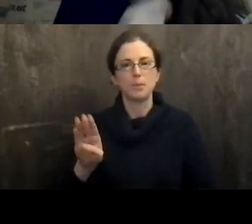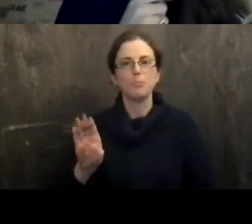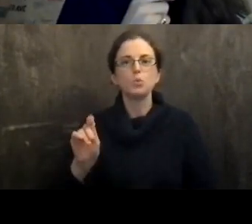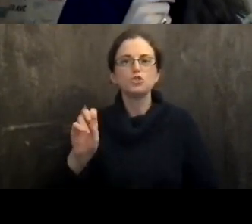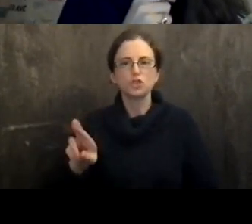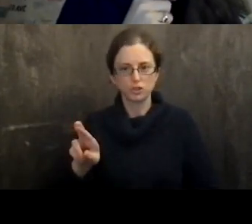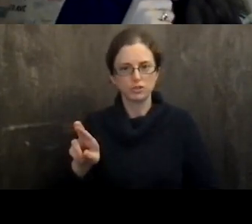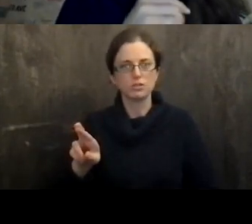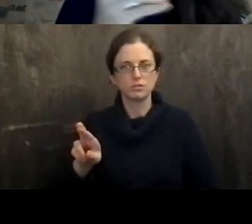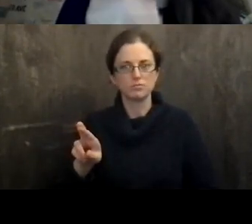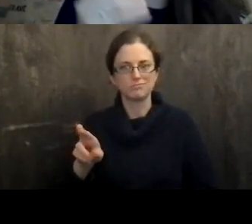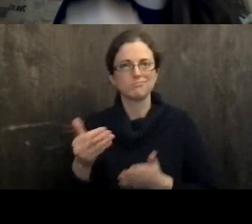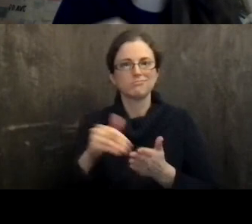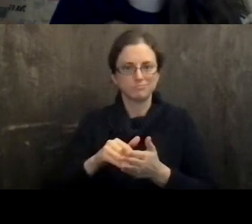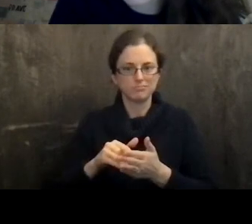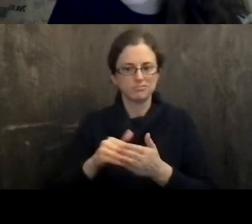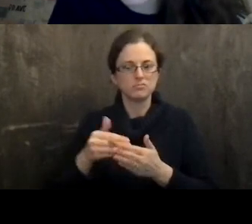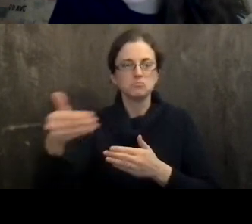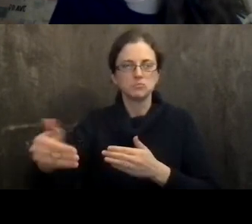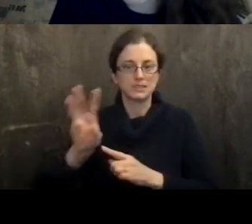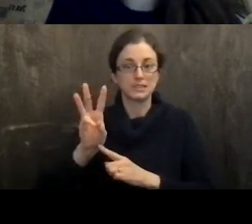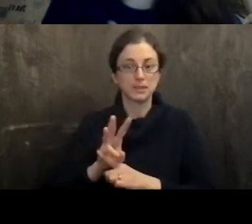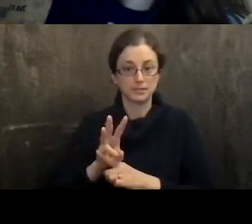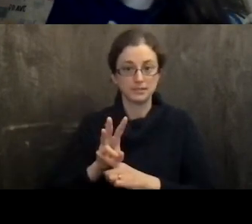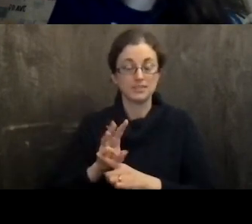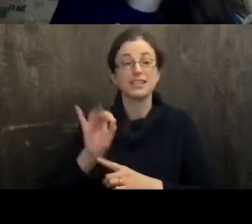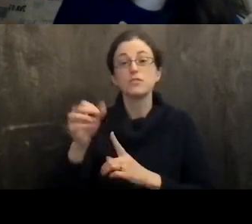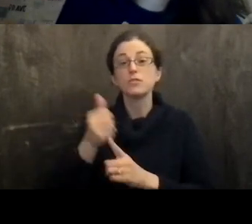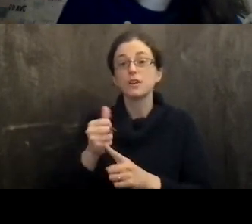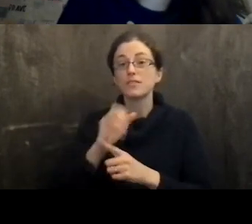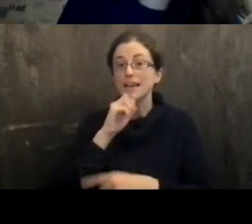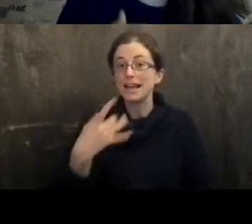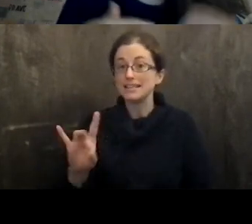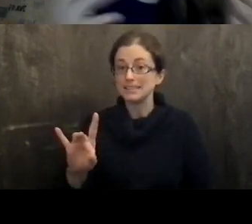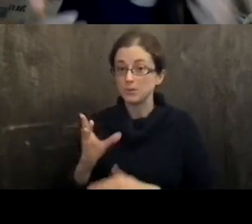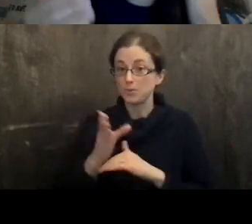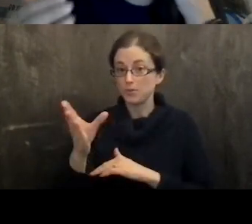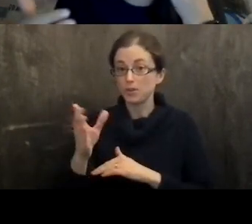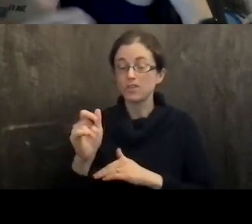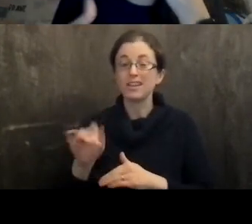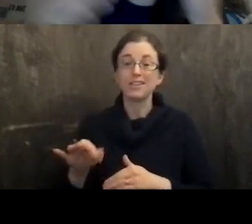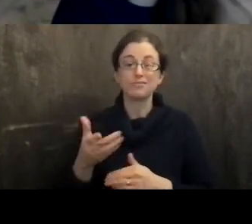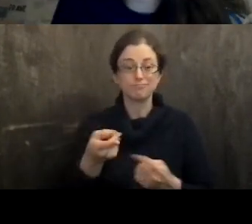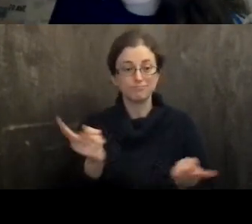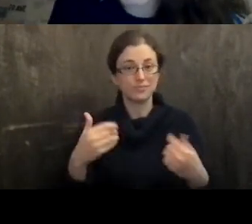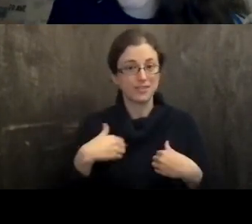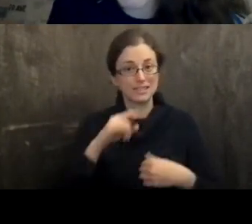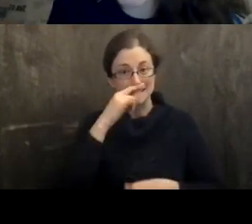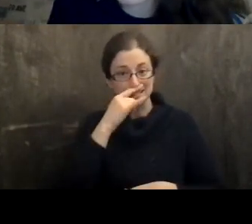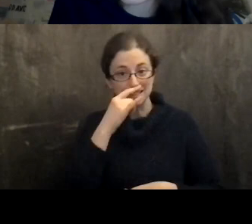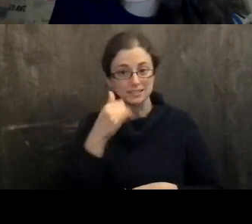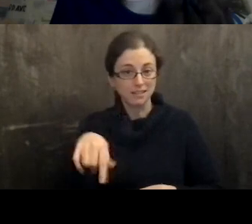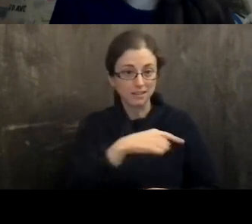recommendation. If you are over 18, some of us who have kids who are teenagers, who are 6 months from